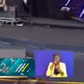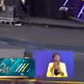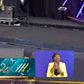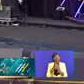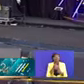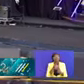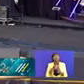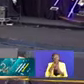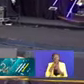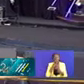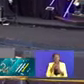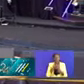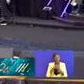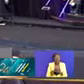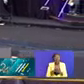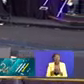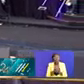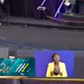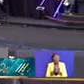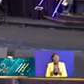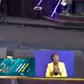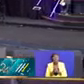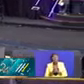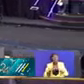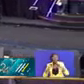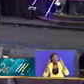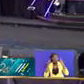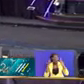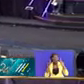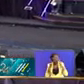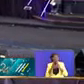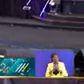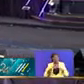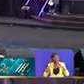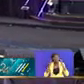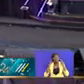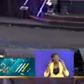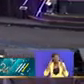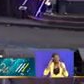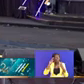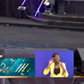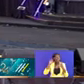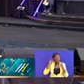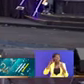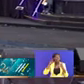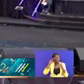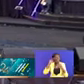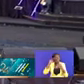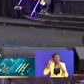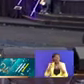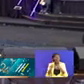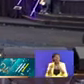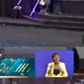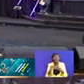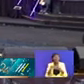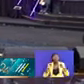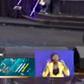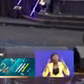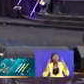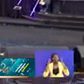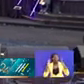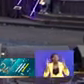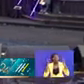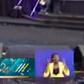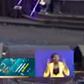that surrounded the throne let's appreciate Bishop killer thank you sir thank you sir thank you sir let's